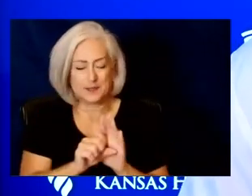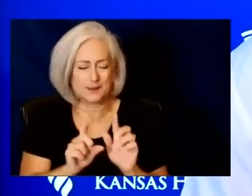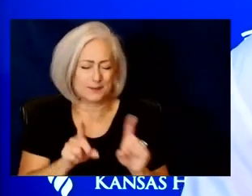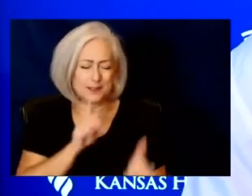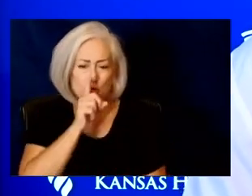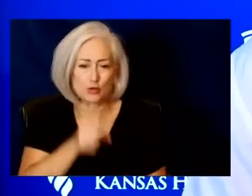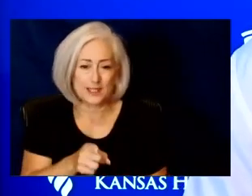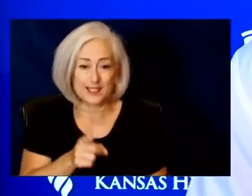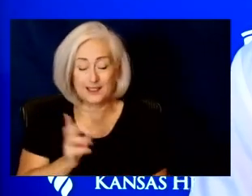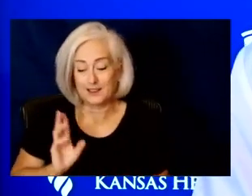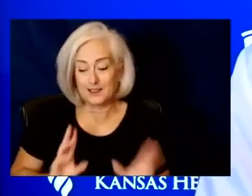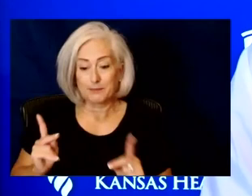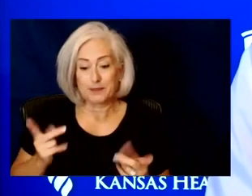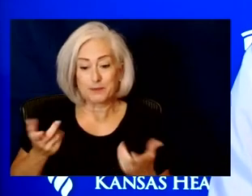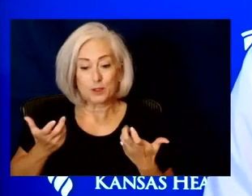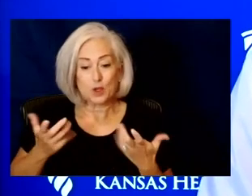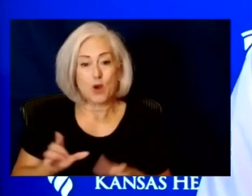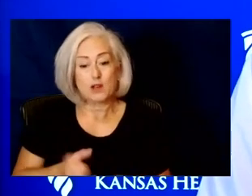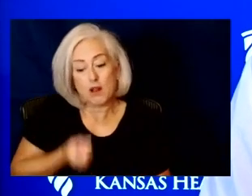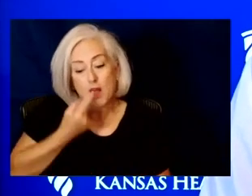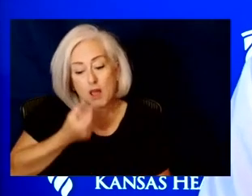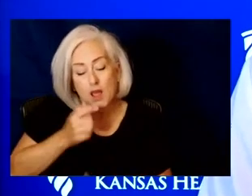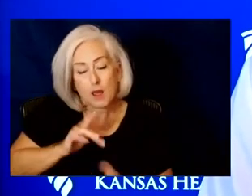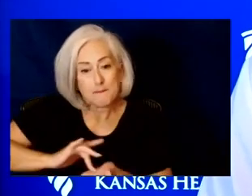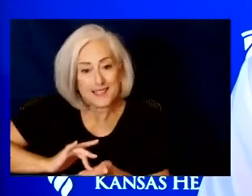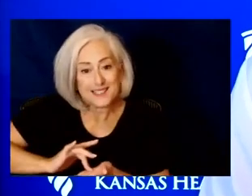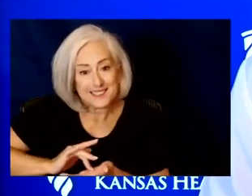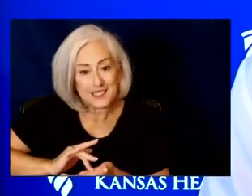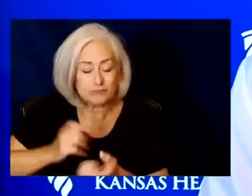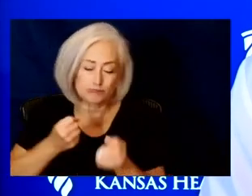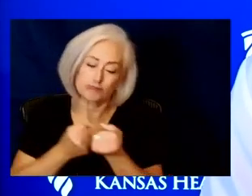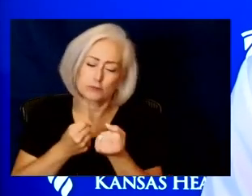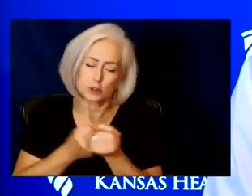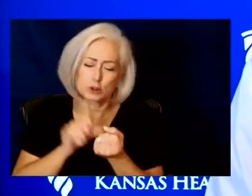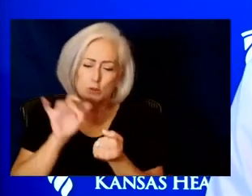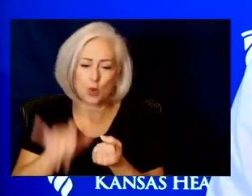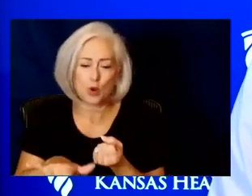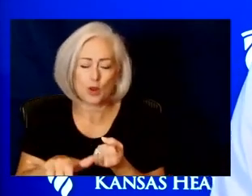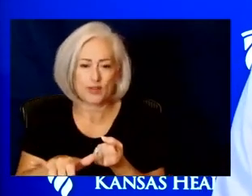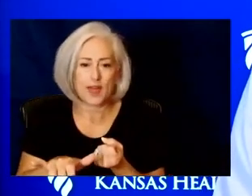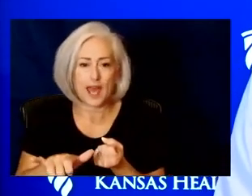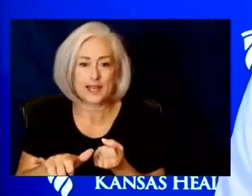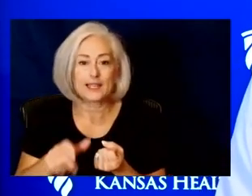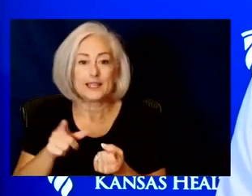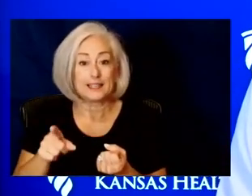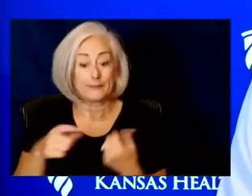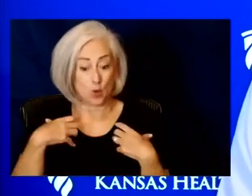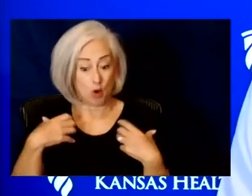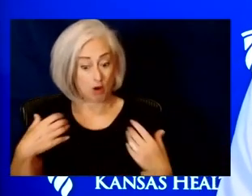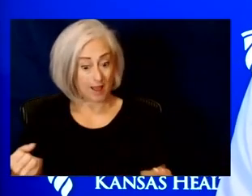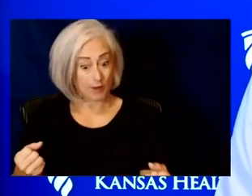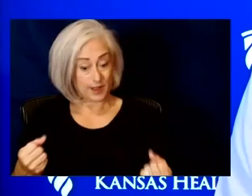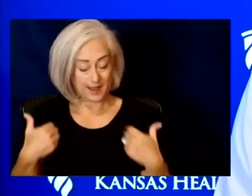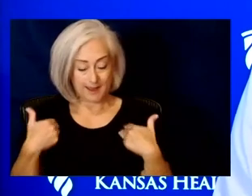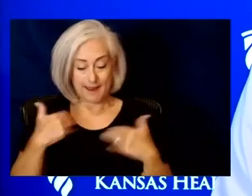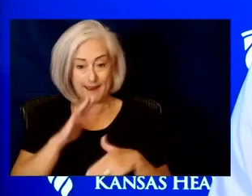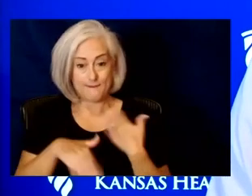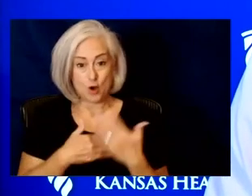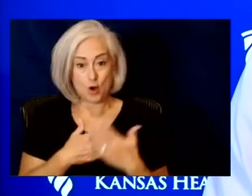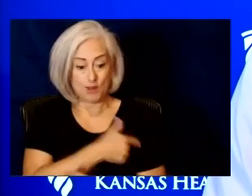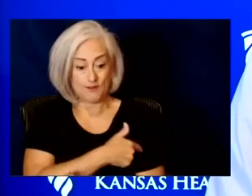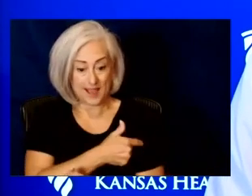really don't want to take medicines. I think this would support the fact that if you are otherwise healthy, up to date with your vaccines and